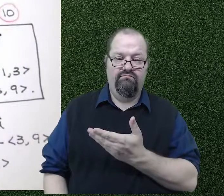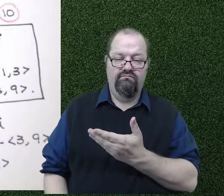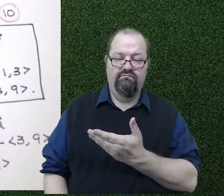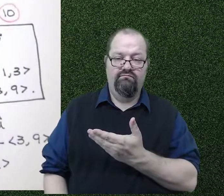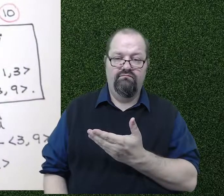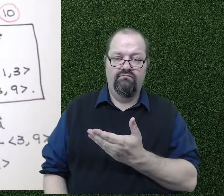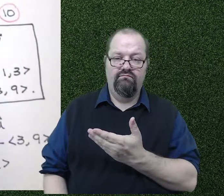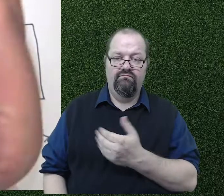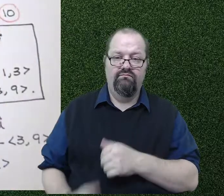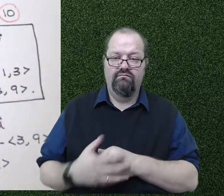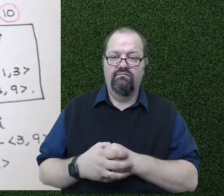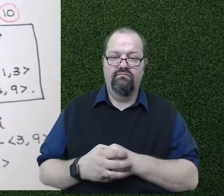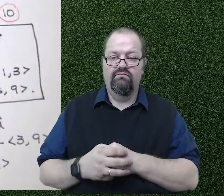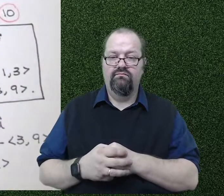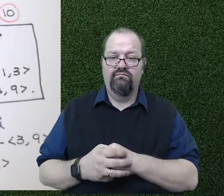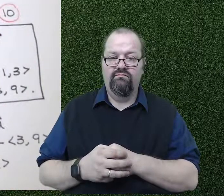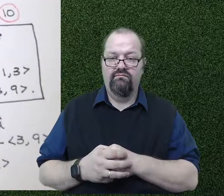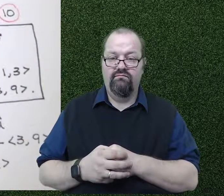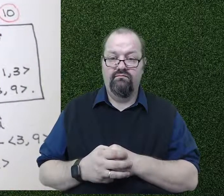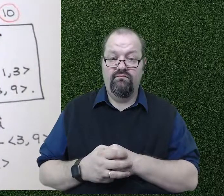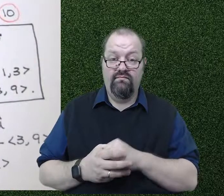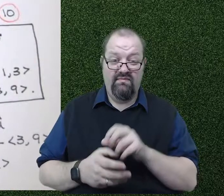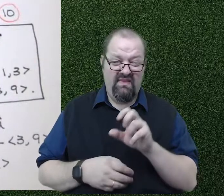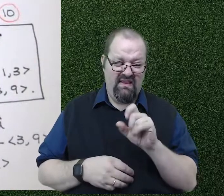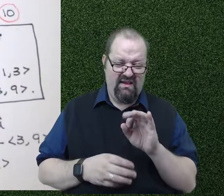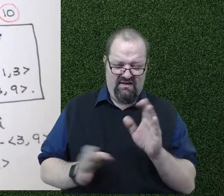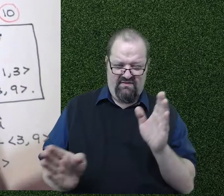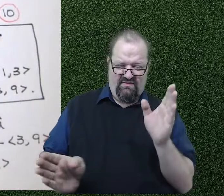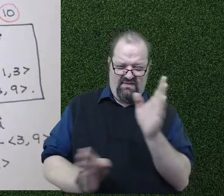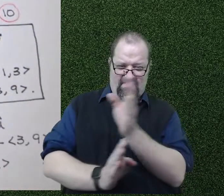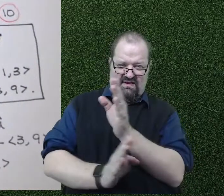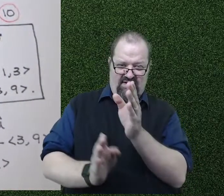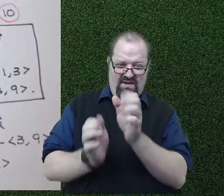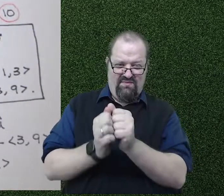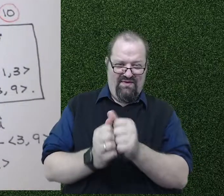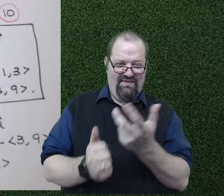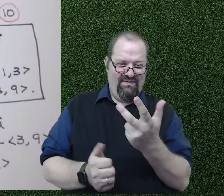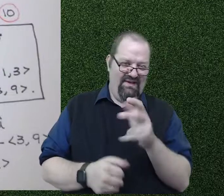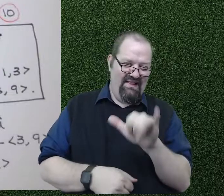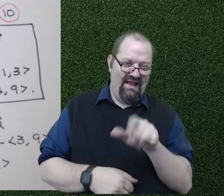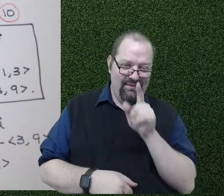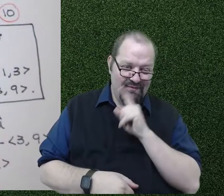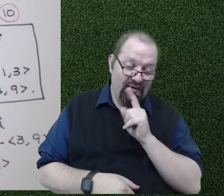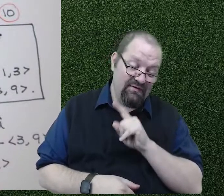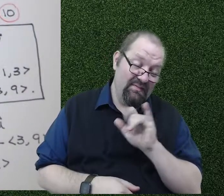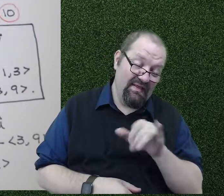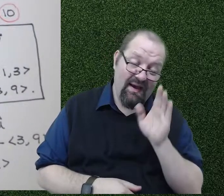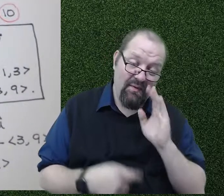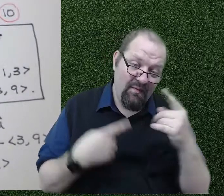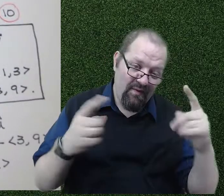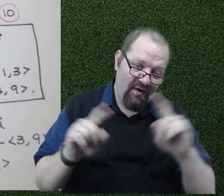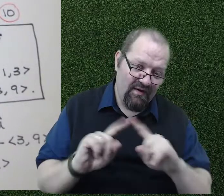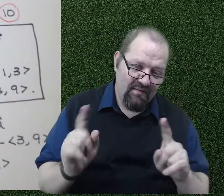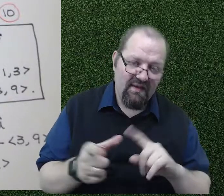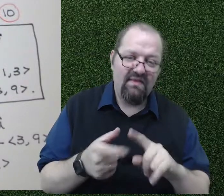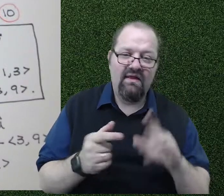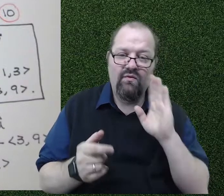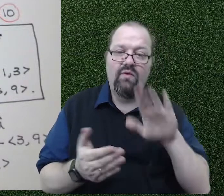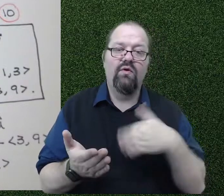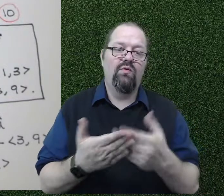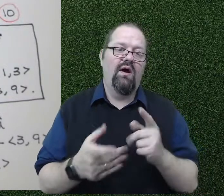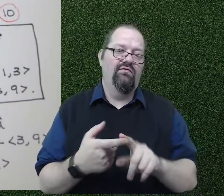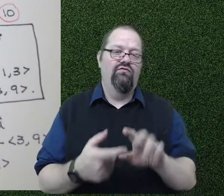It's down 2 and over 6. And if this was lined up with 3 like it was supposed to be, that would work. And then we would end up at 9,